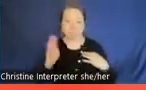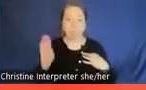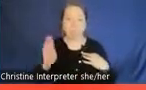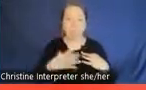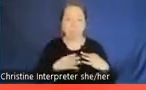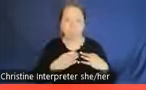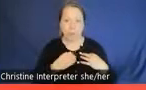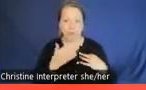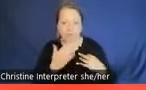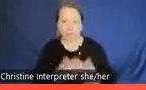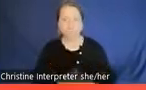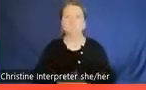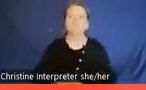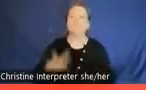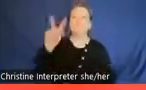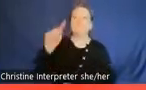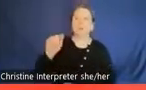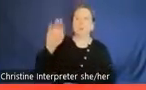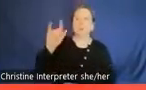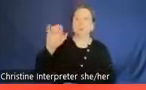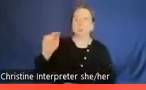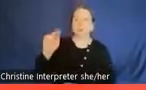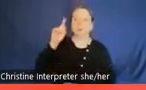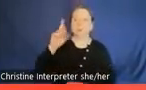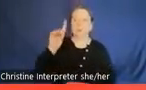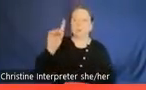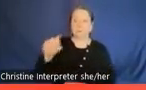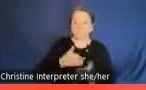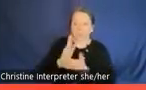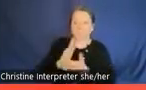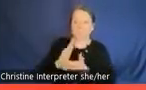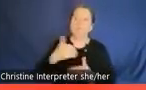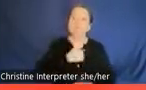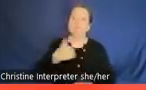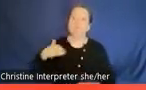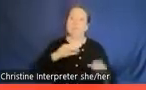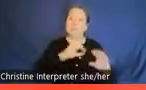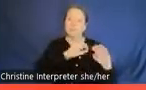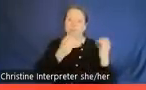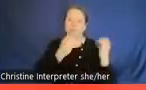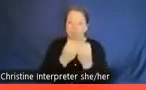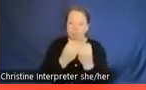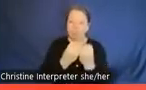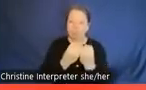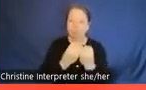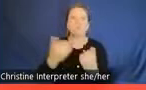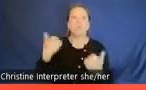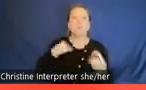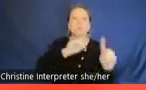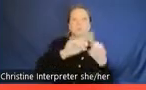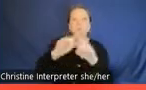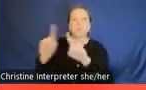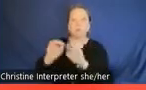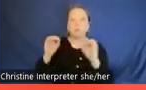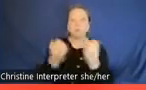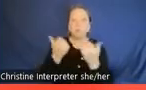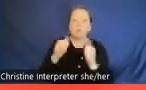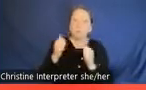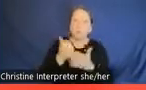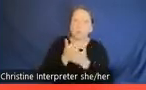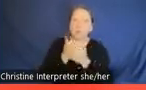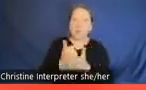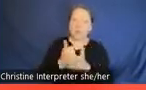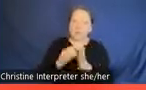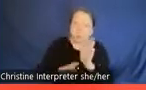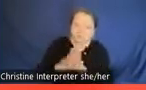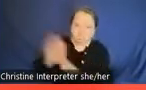The Vermont Coalition for Disability Rights is a membership organization, and we're made up of organizations working to advance the human